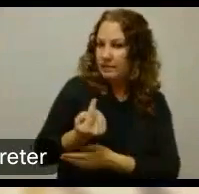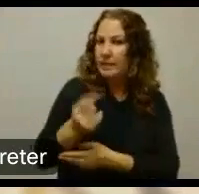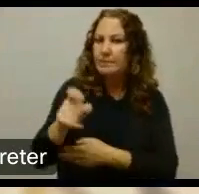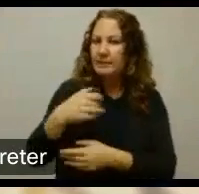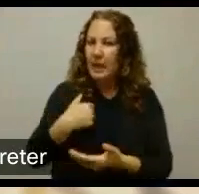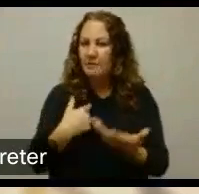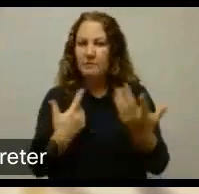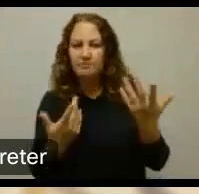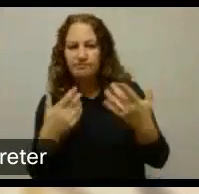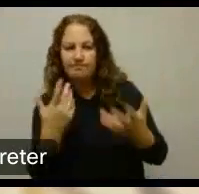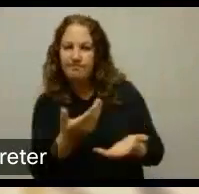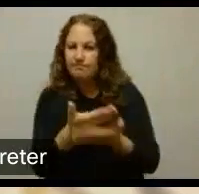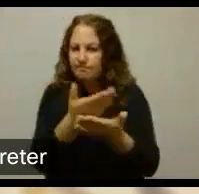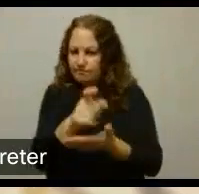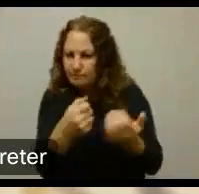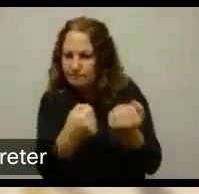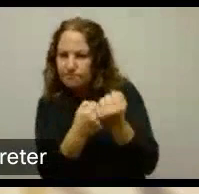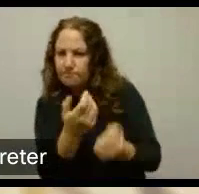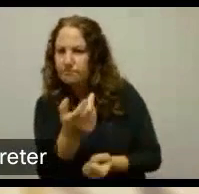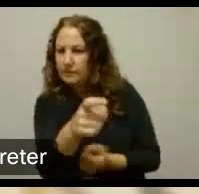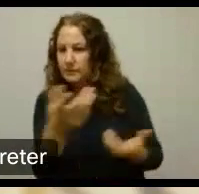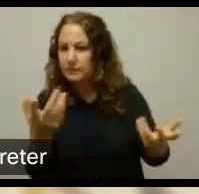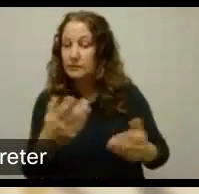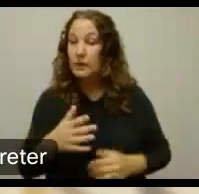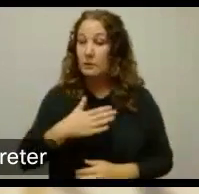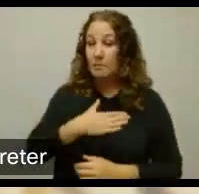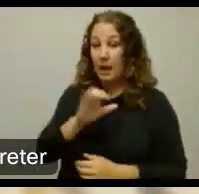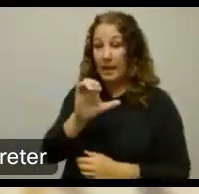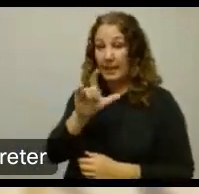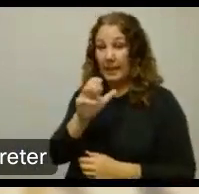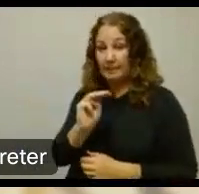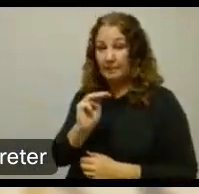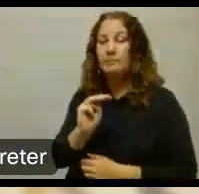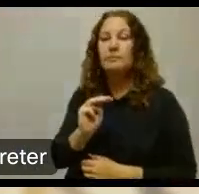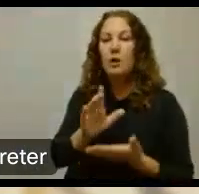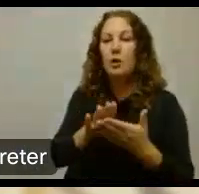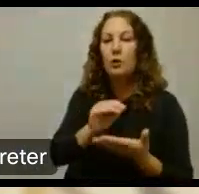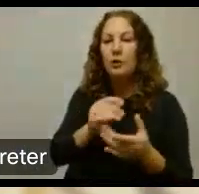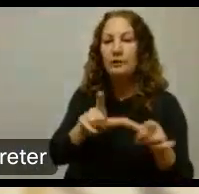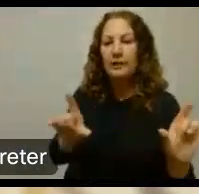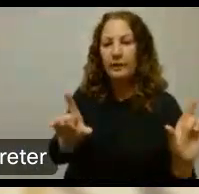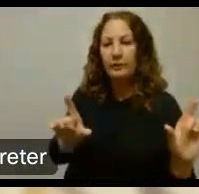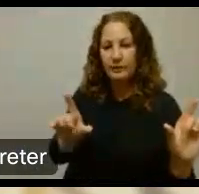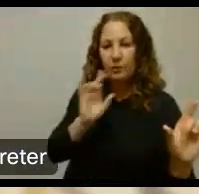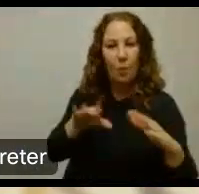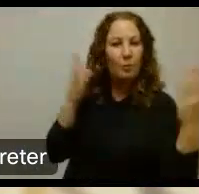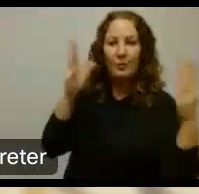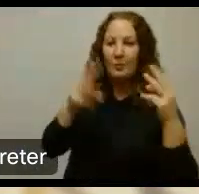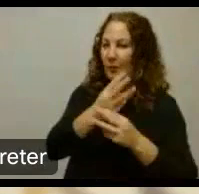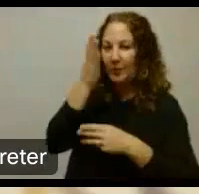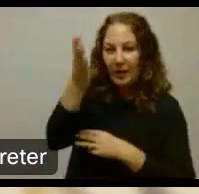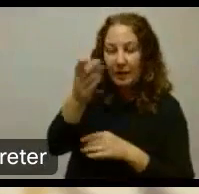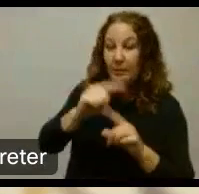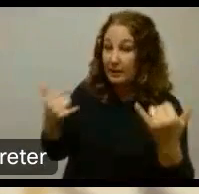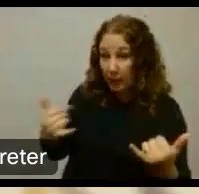claim. So in this case, my claim is that learning another language opens up new worlds. Well, now I